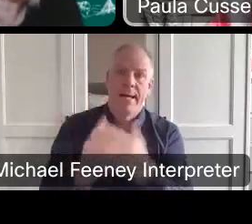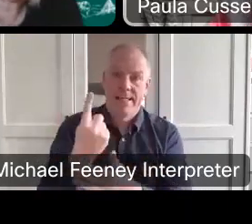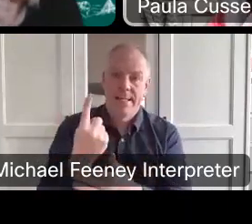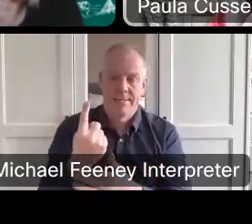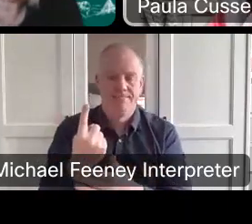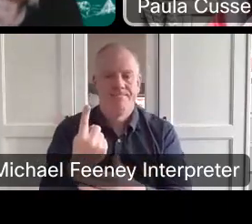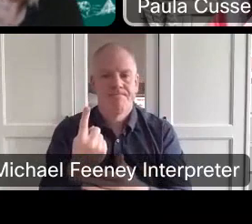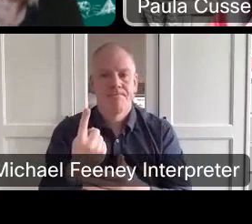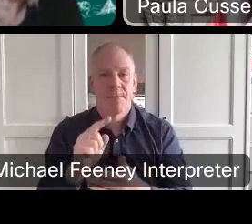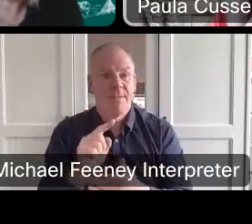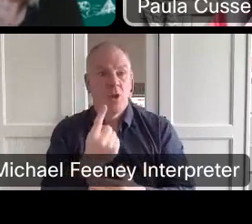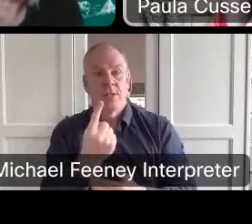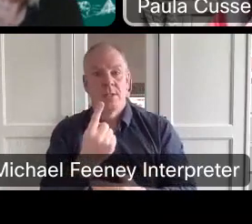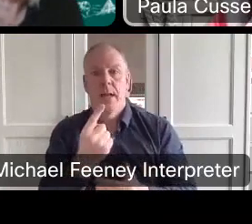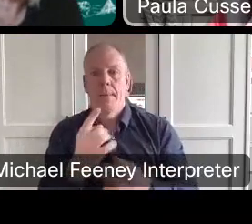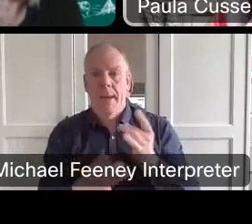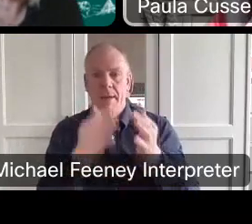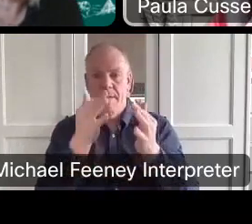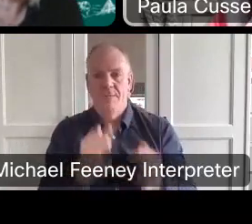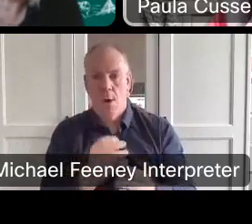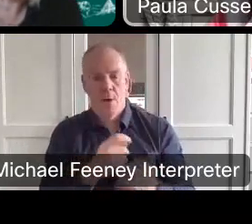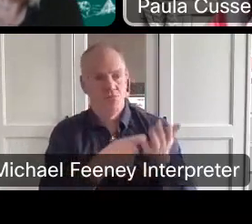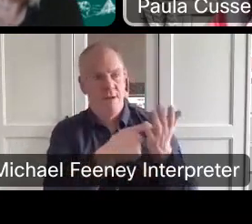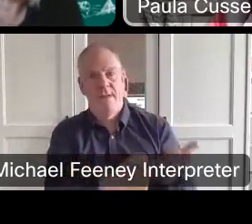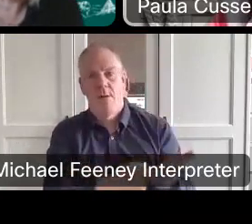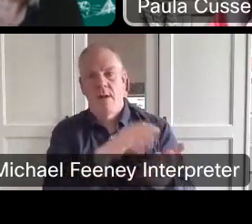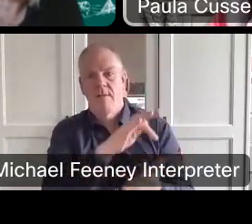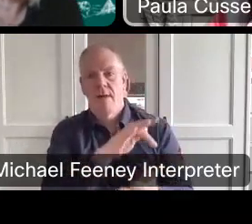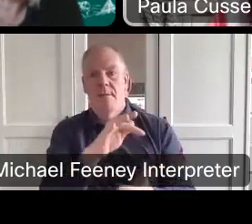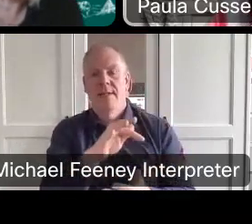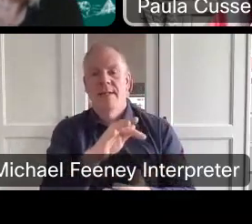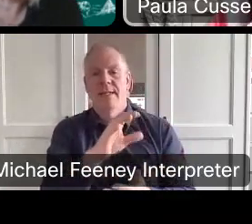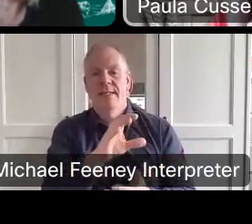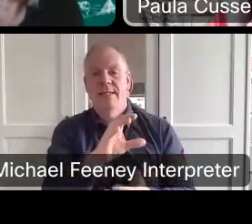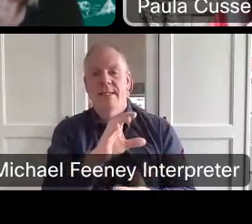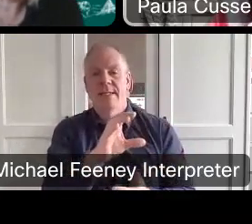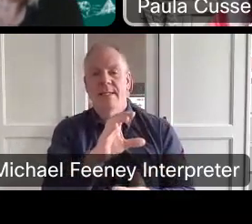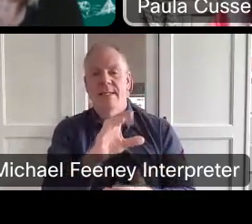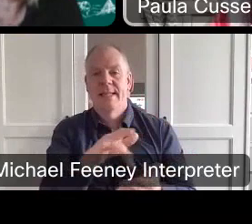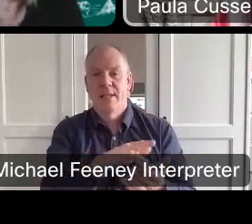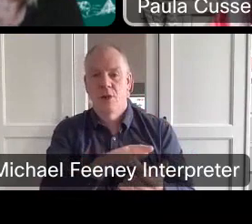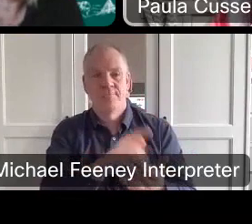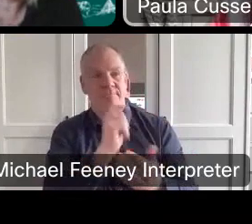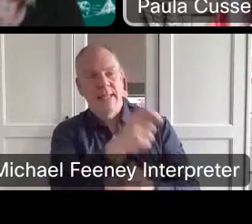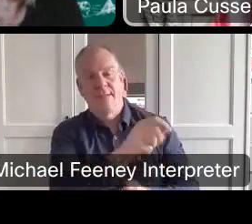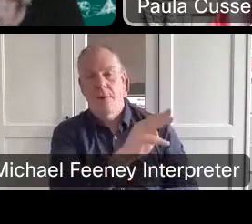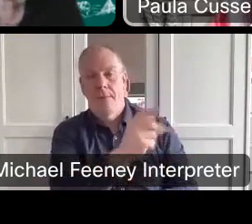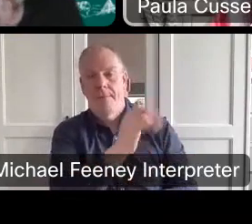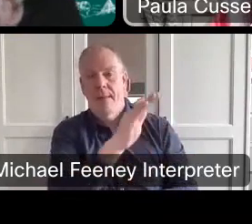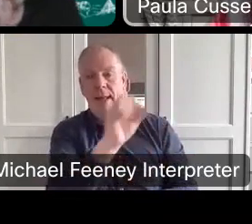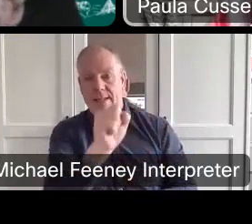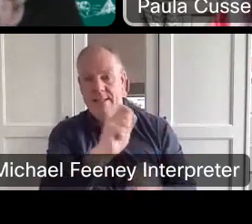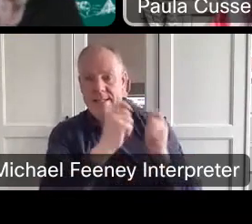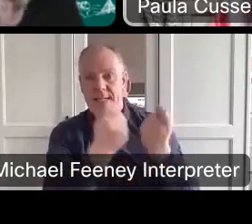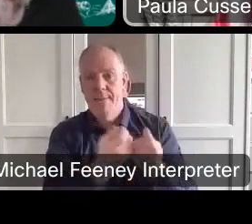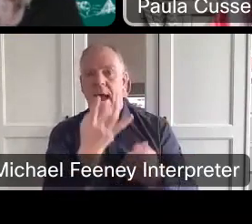our CEMT, we make a formal referral, comes from the CEMT to the PALs team,